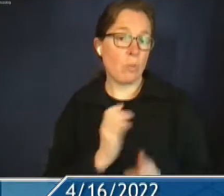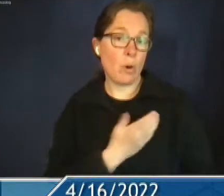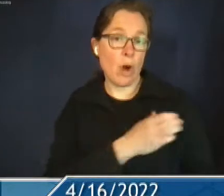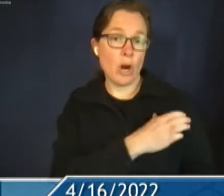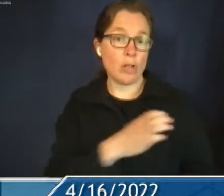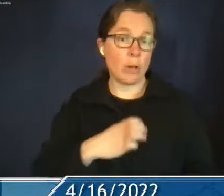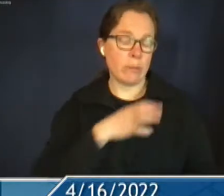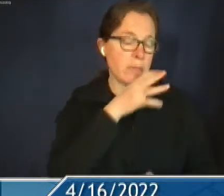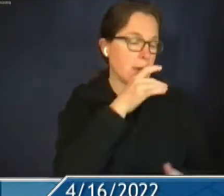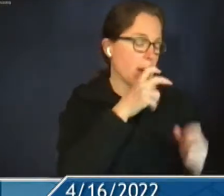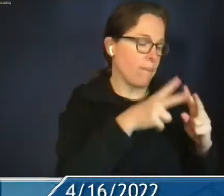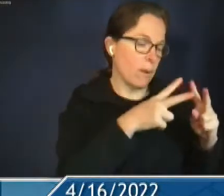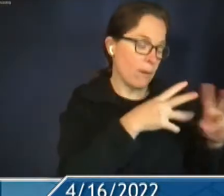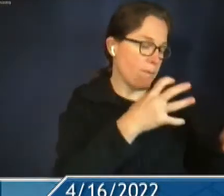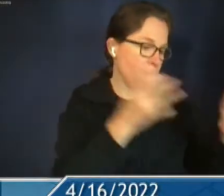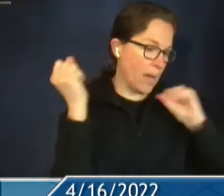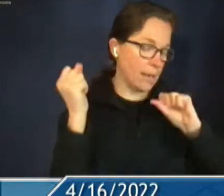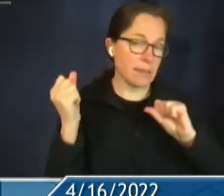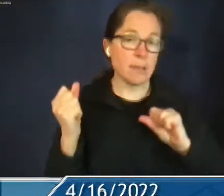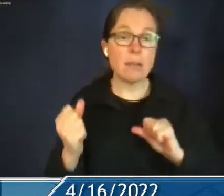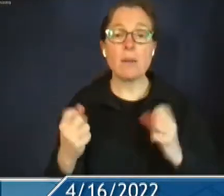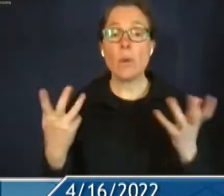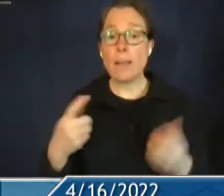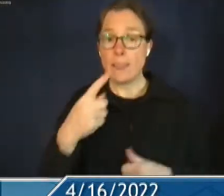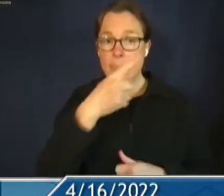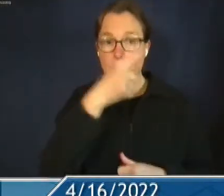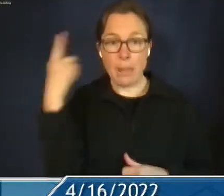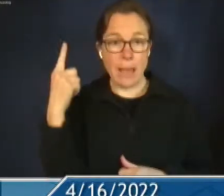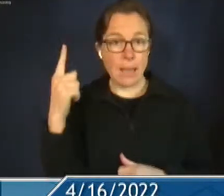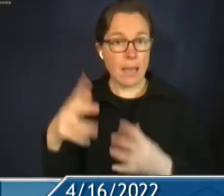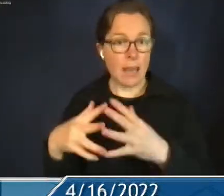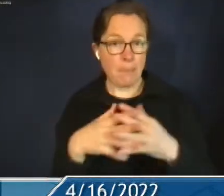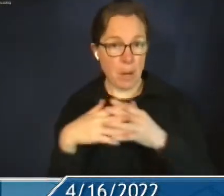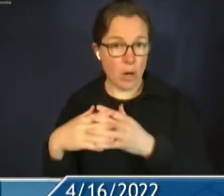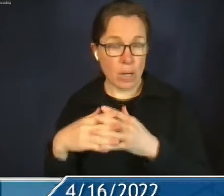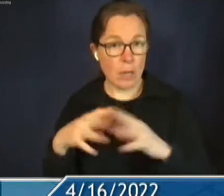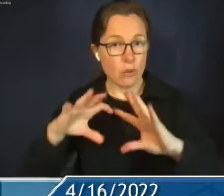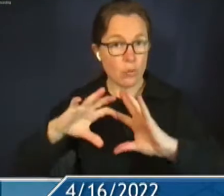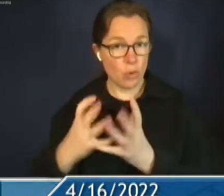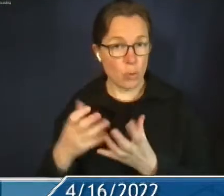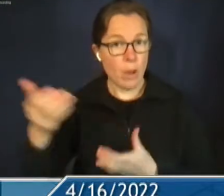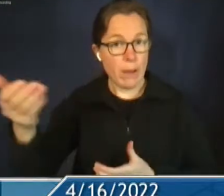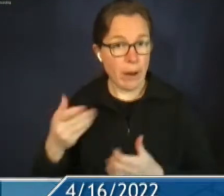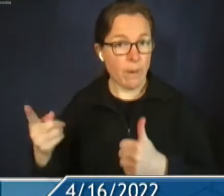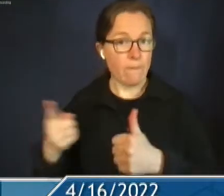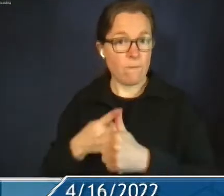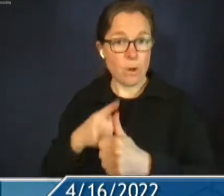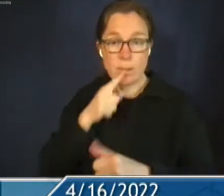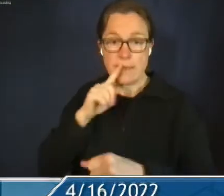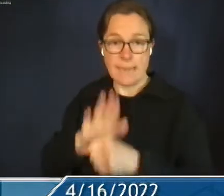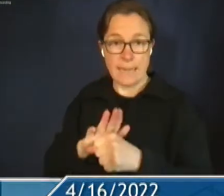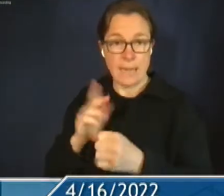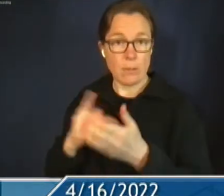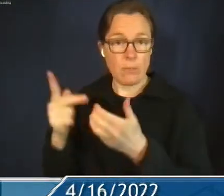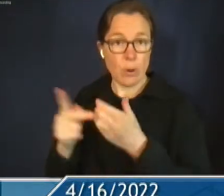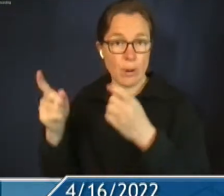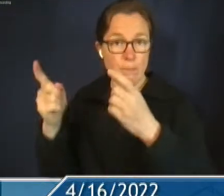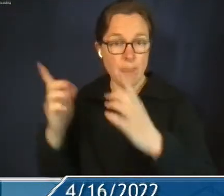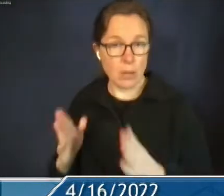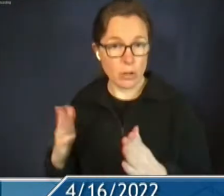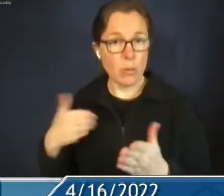are some of the highlights that were shared with me. The Black American Chamber has been able to hire its first dedicated program manager and has funding to supplement